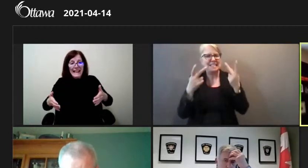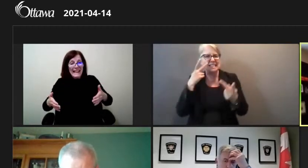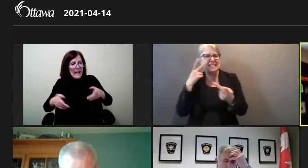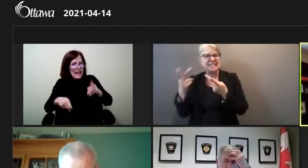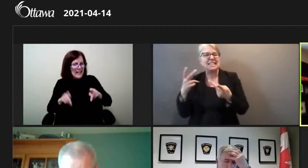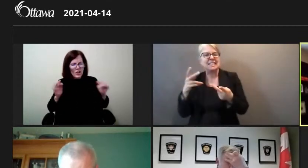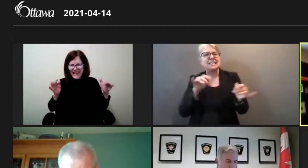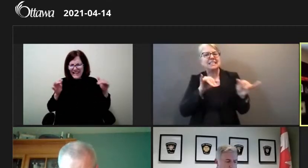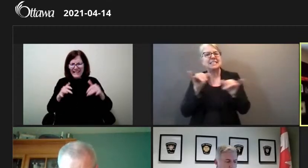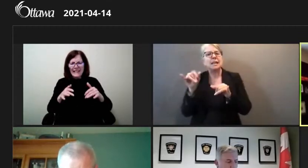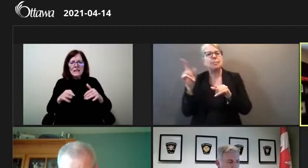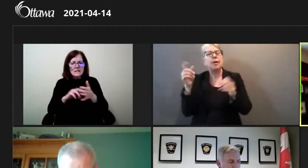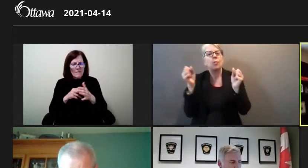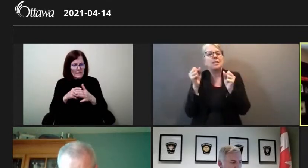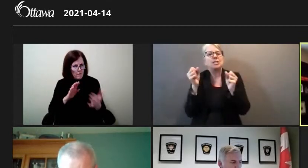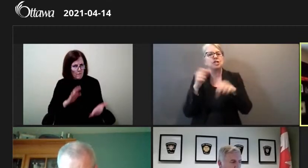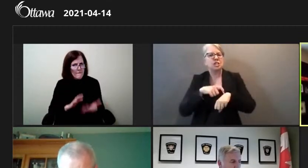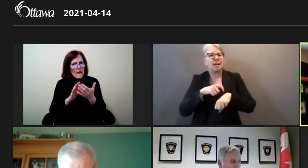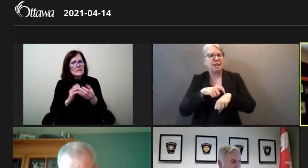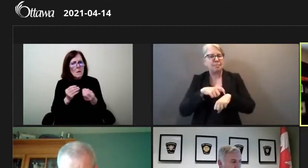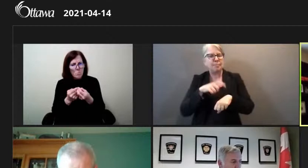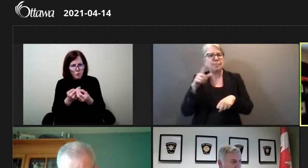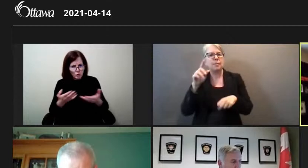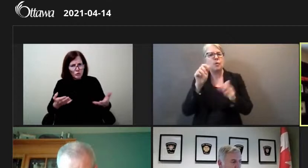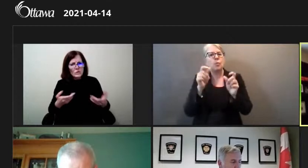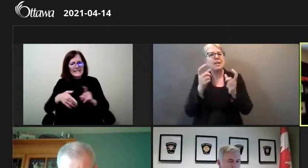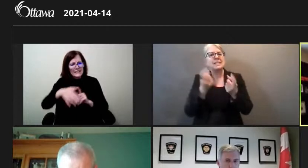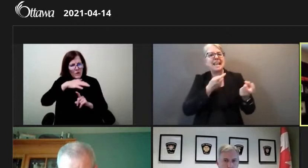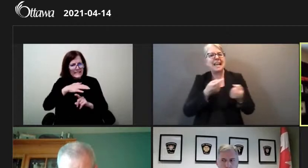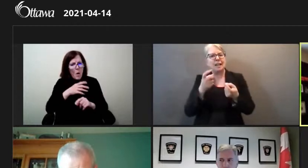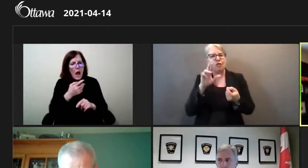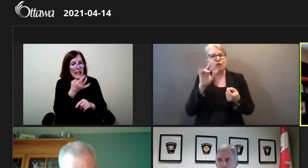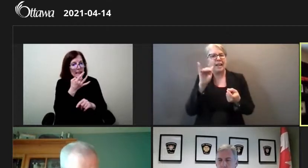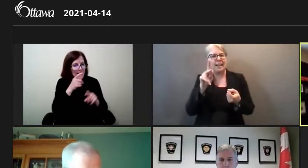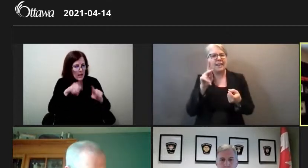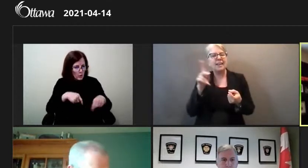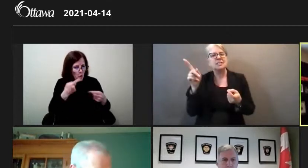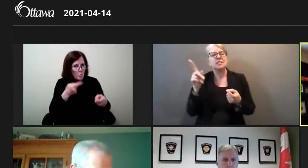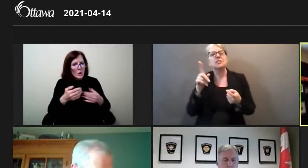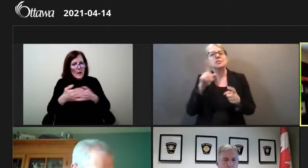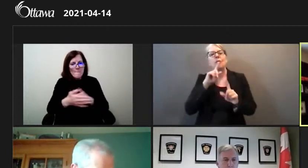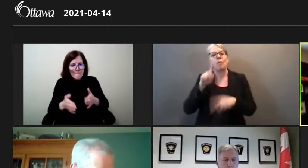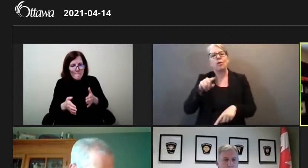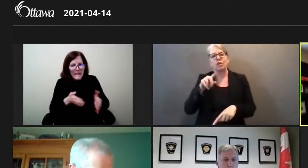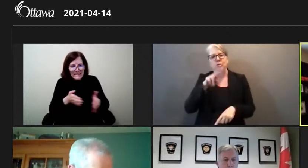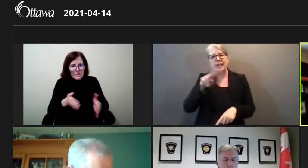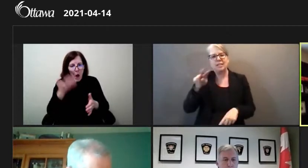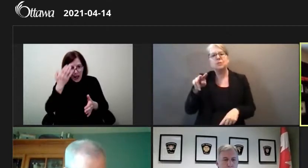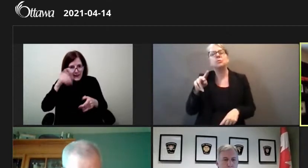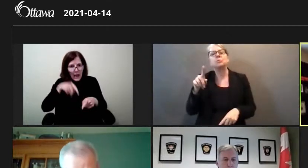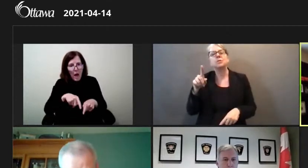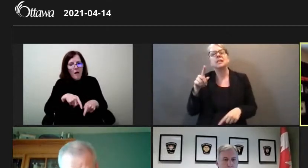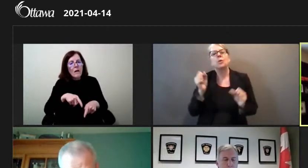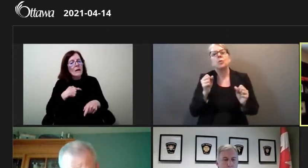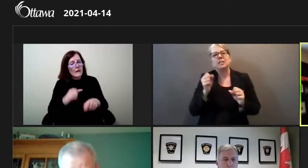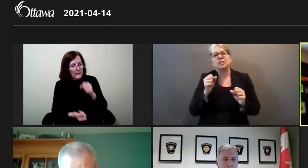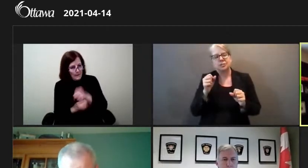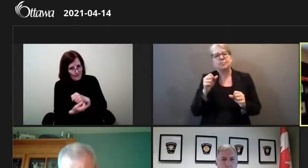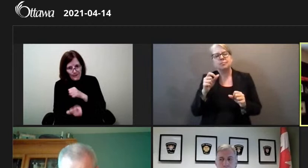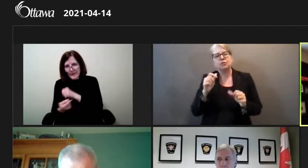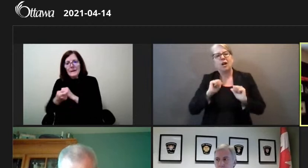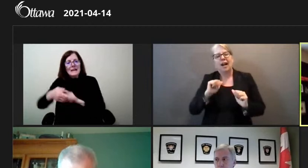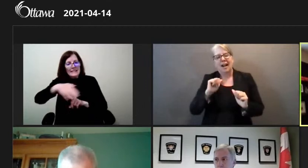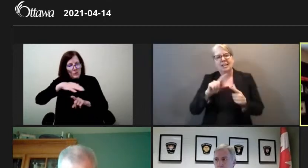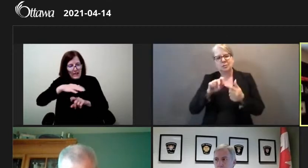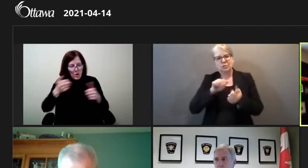with the winter, with the rinks. And so our Section 22 class order for winter recreation amenities tried to